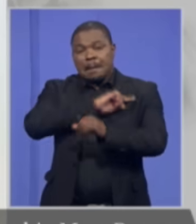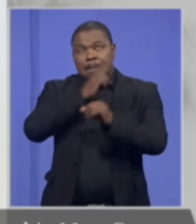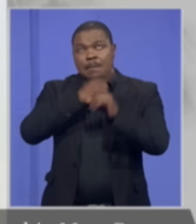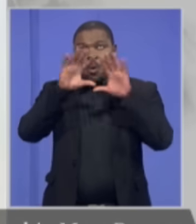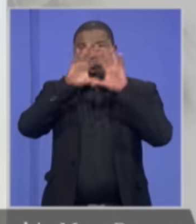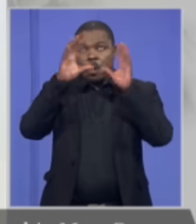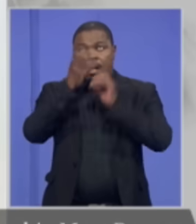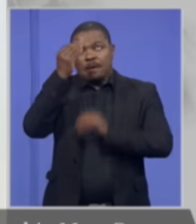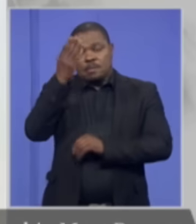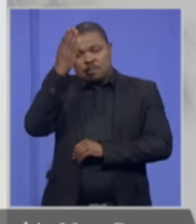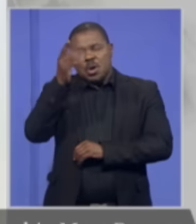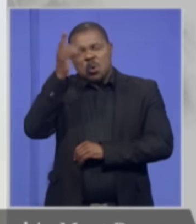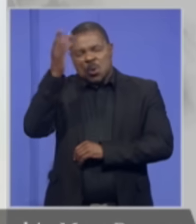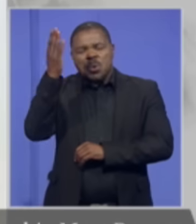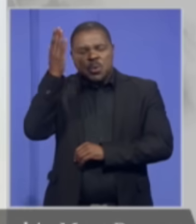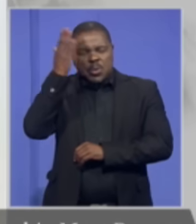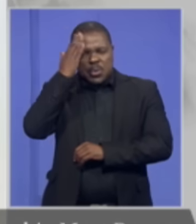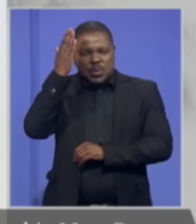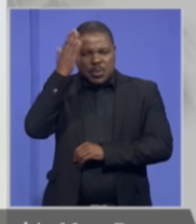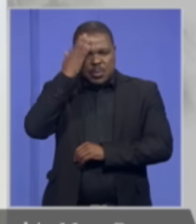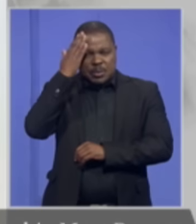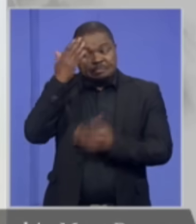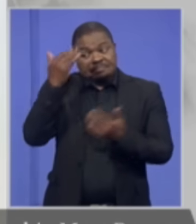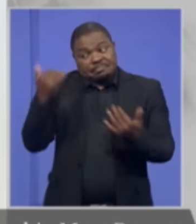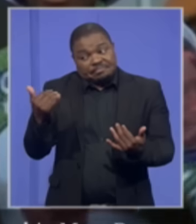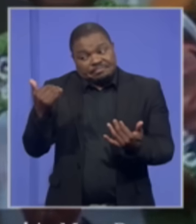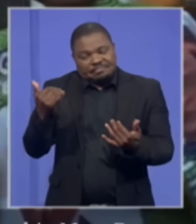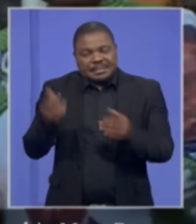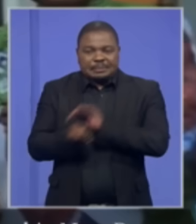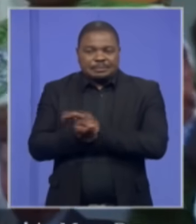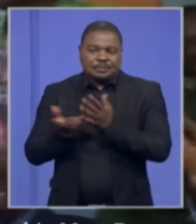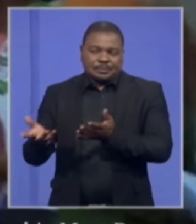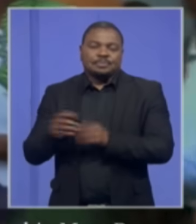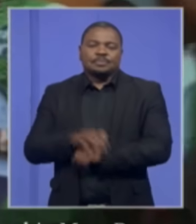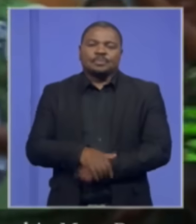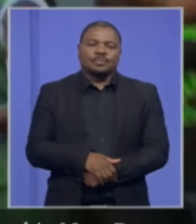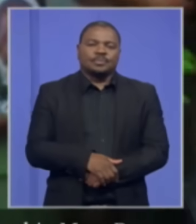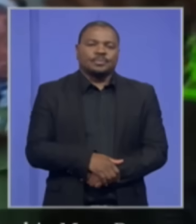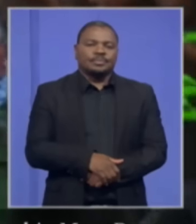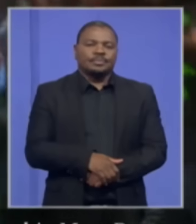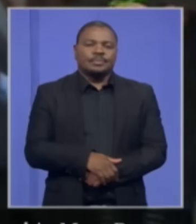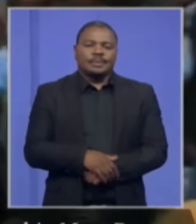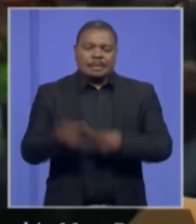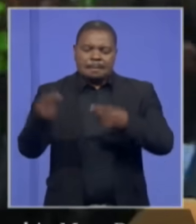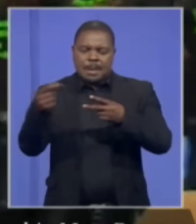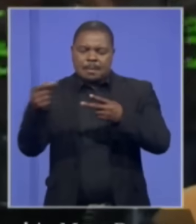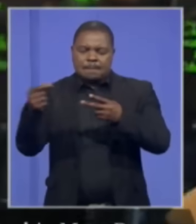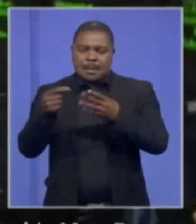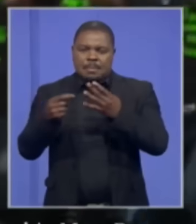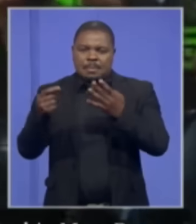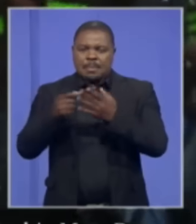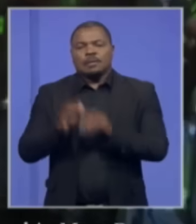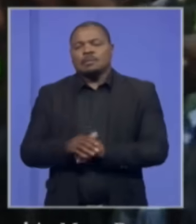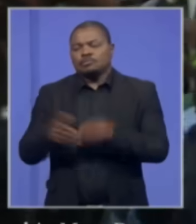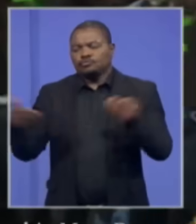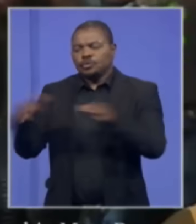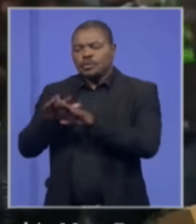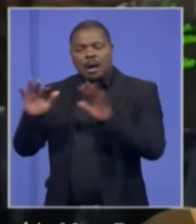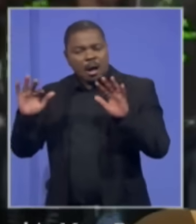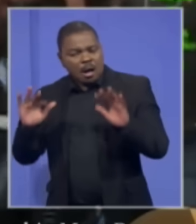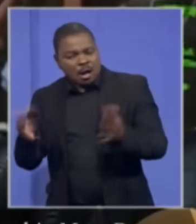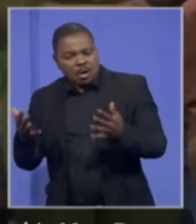knew why this did not happen. Dintlha tse malebana le tshebeletso ya hae ya lepato